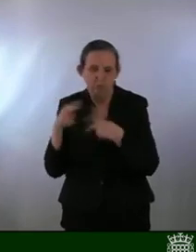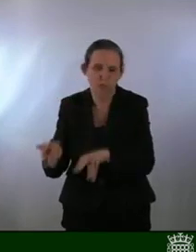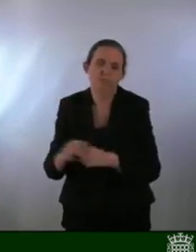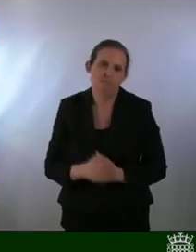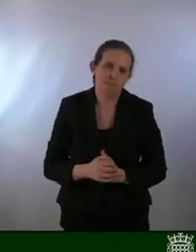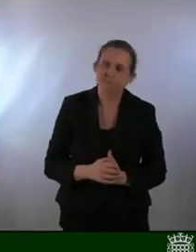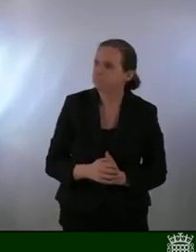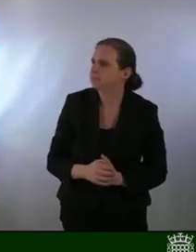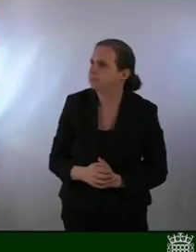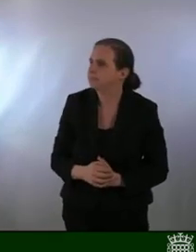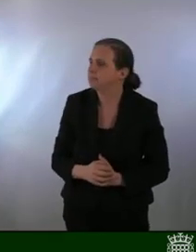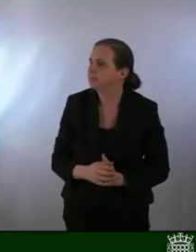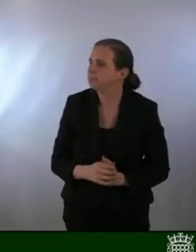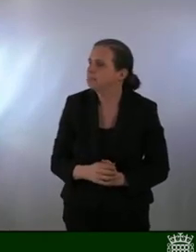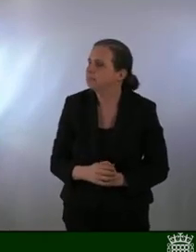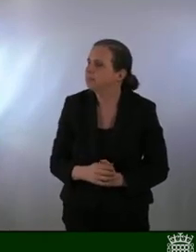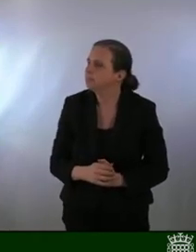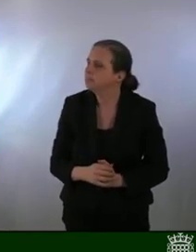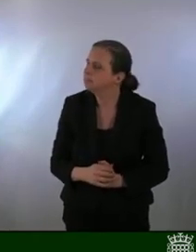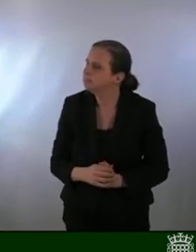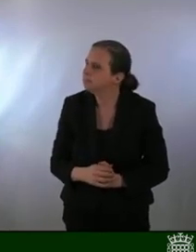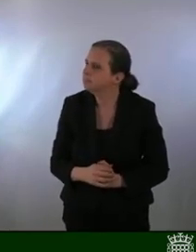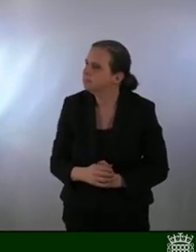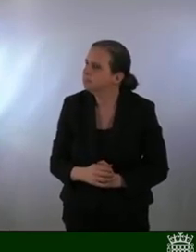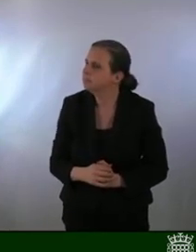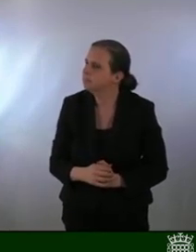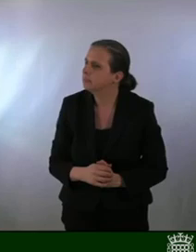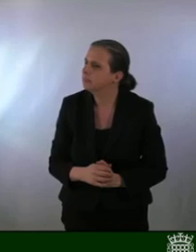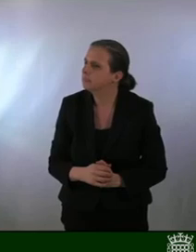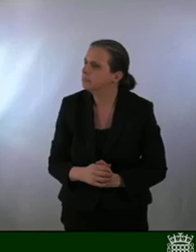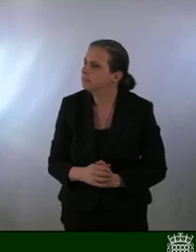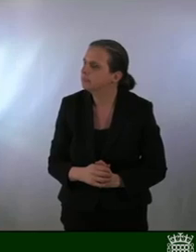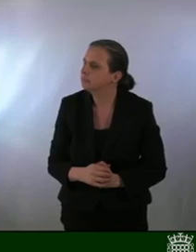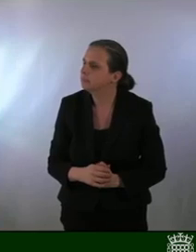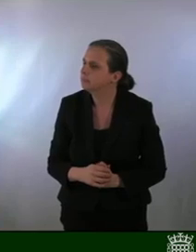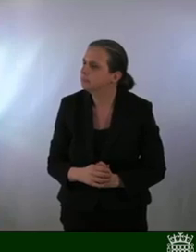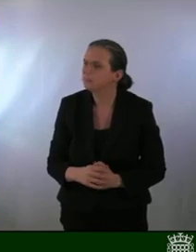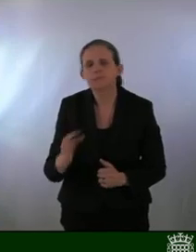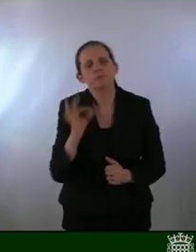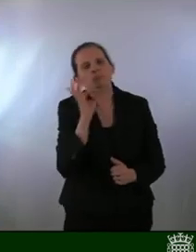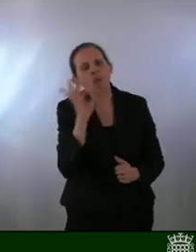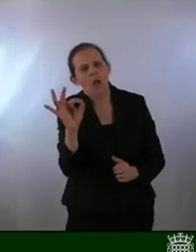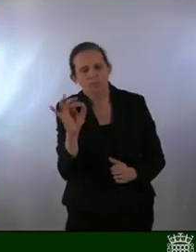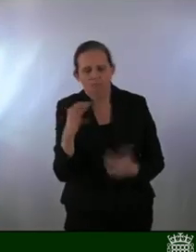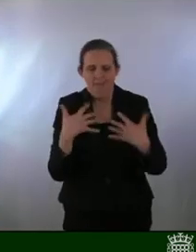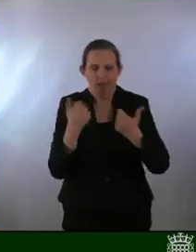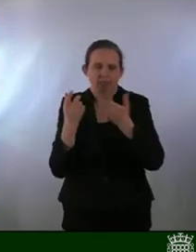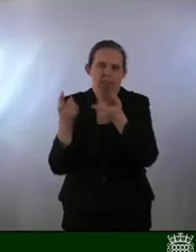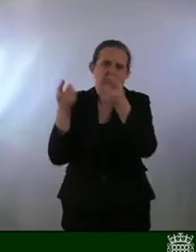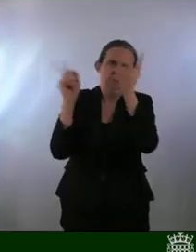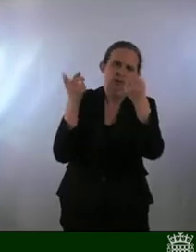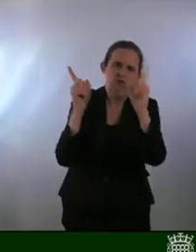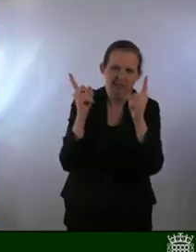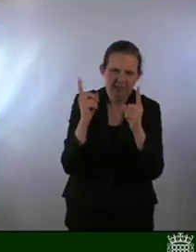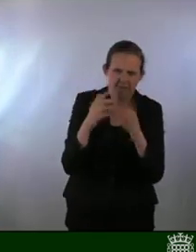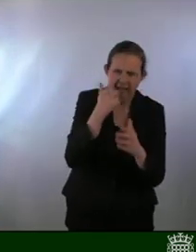Wilson. Thank you, Mr. Speaker. Would the Secretary of State clarify some details in reference to the answer he